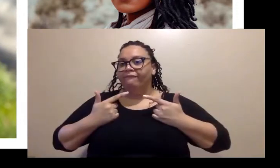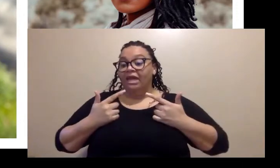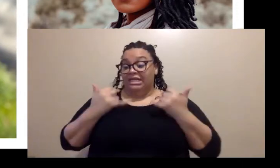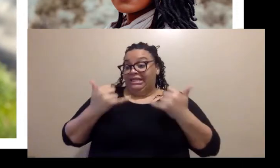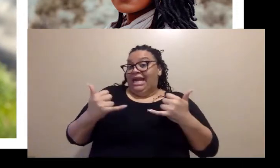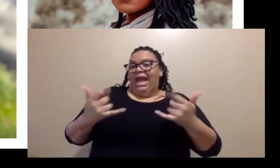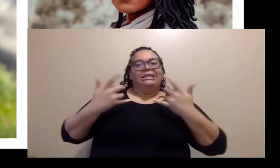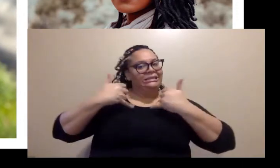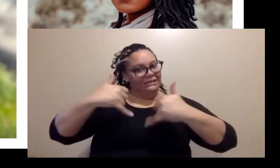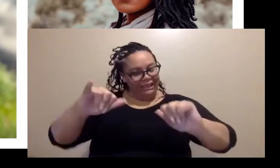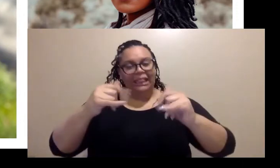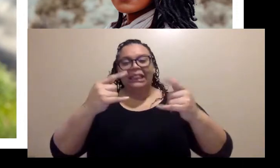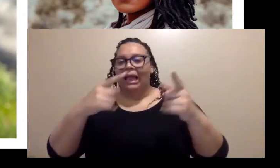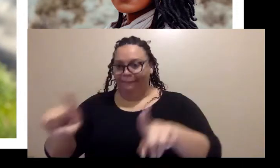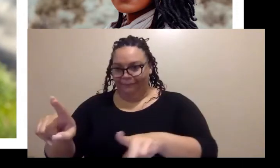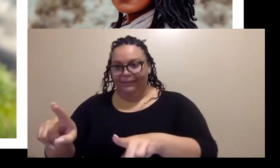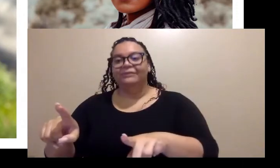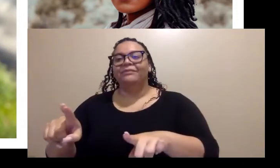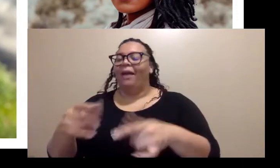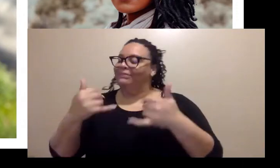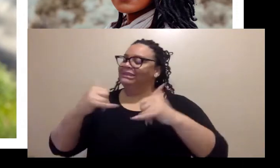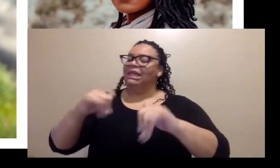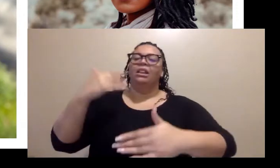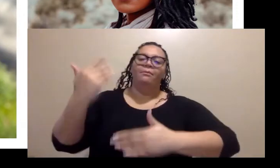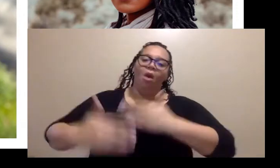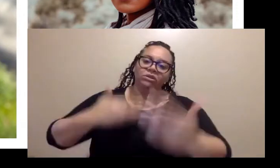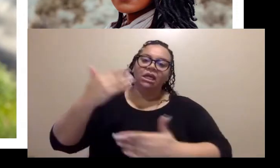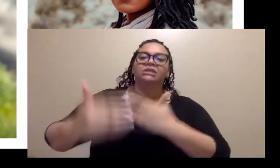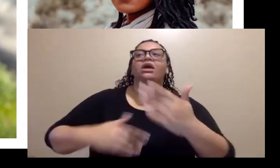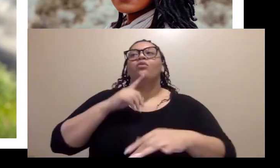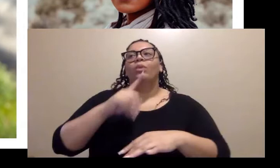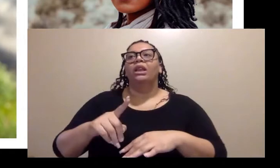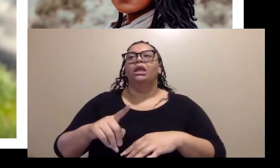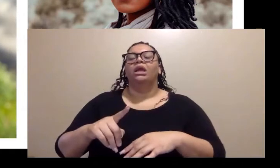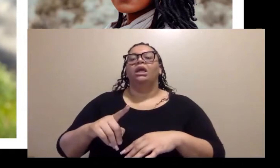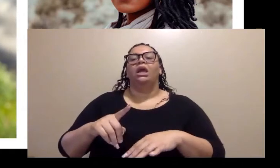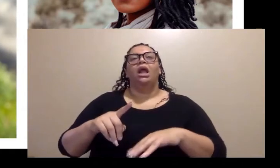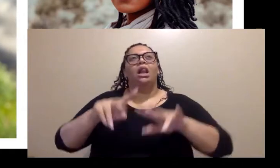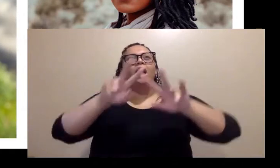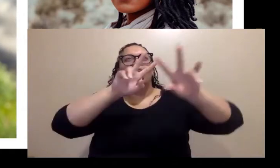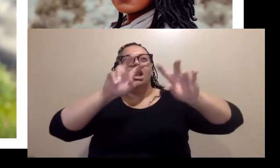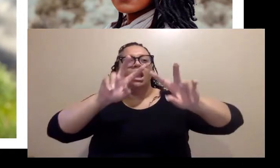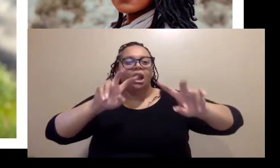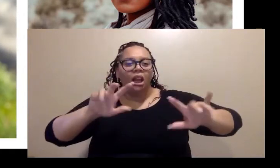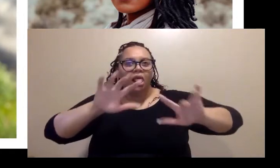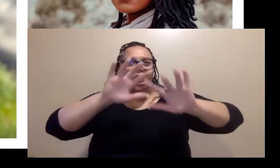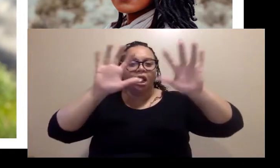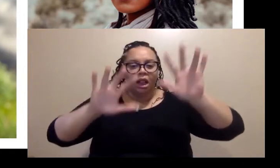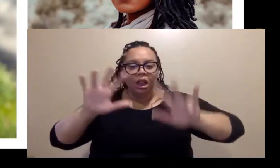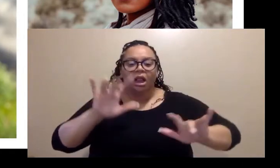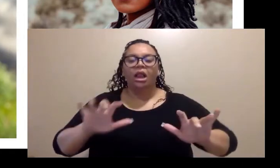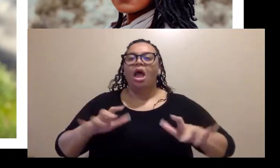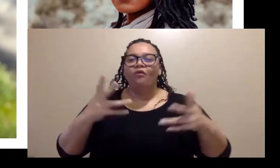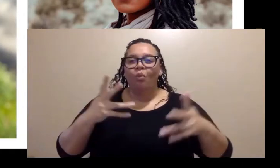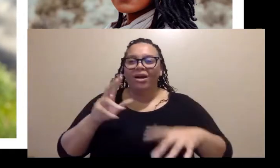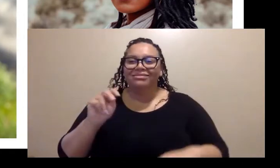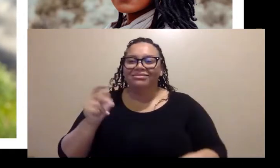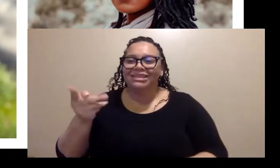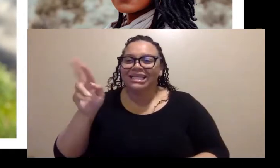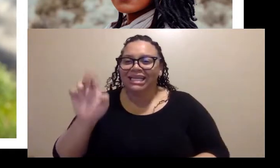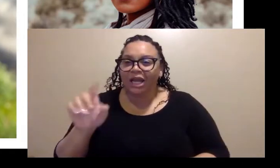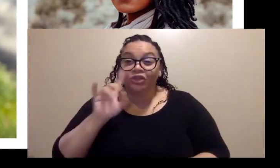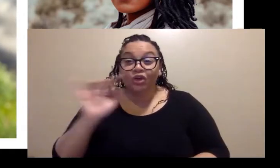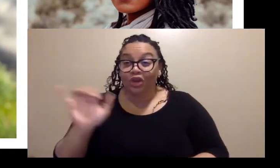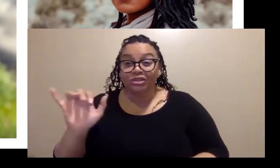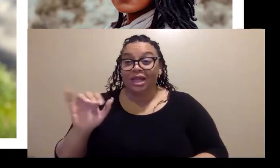still in the process of deconstructing what nature looks like in the social constructs of our society,